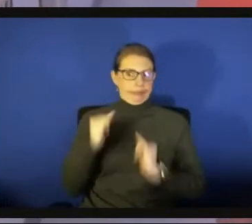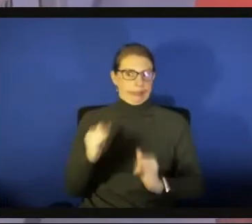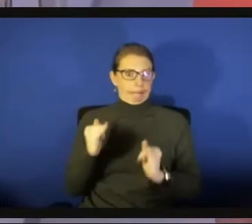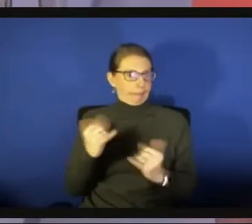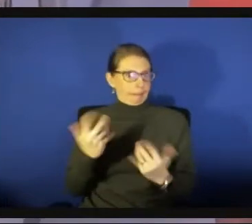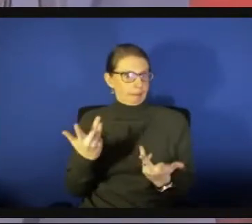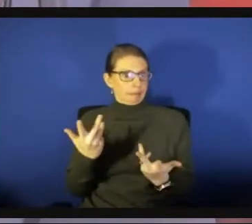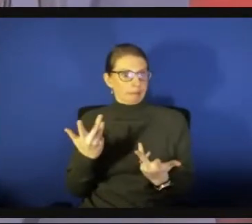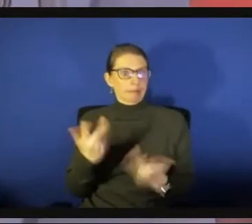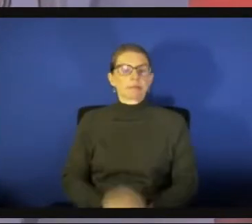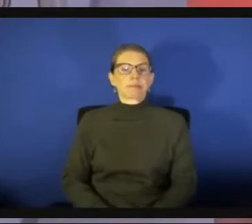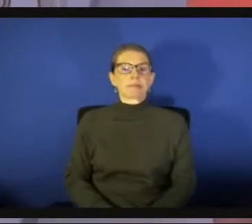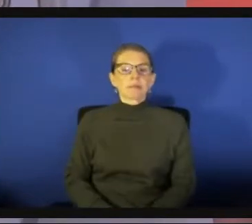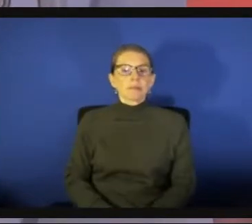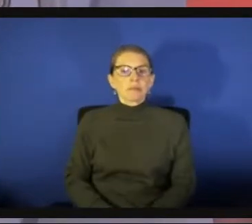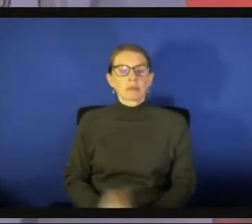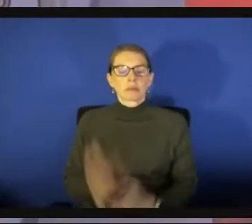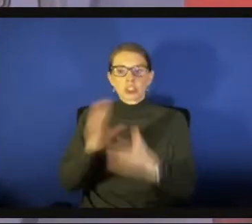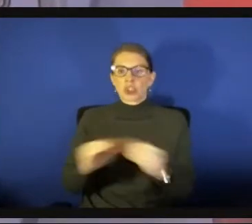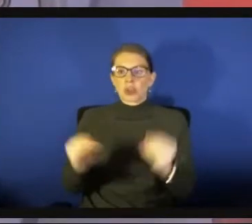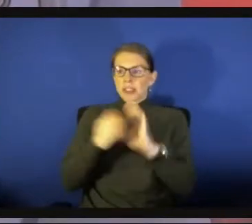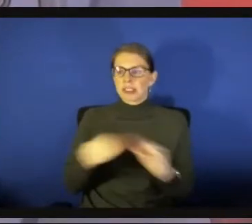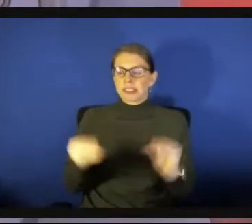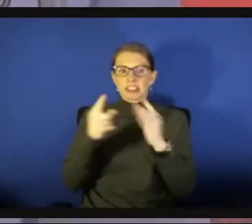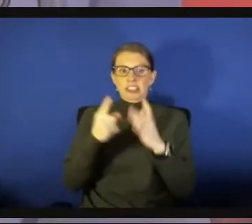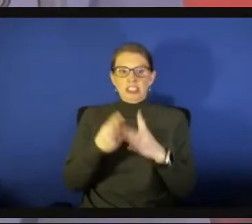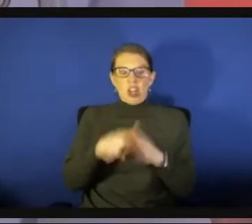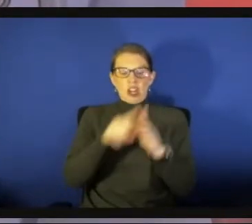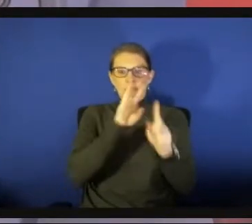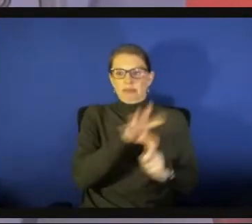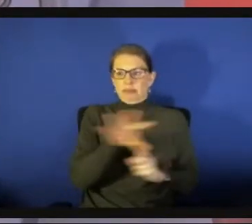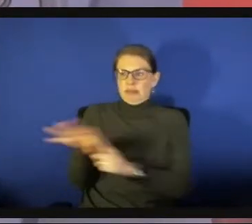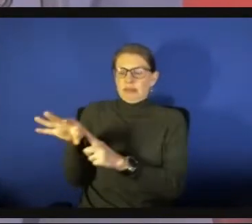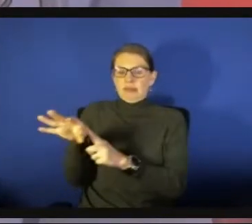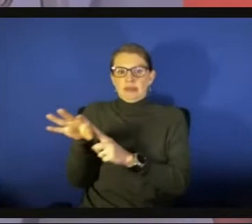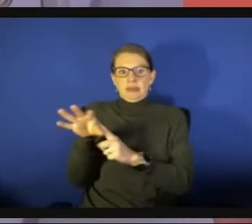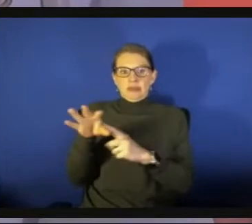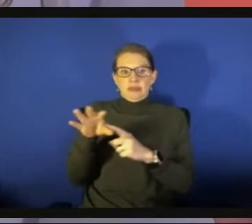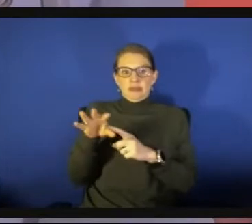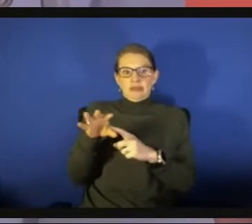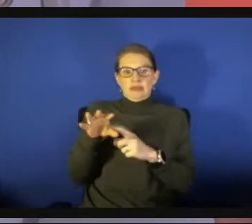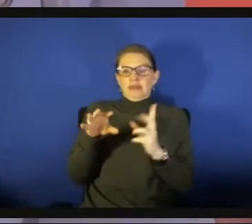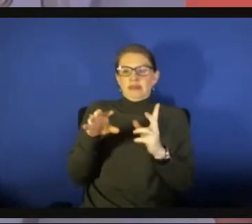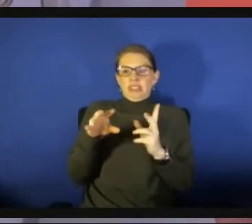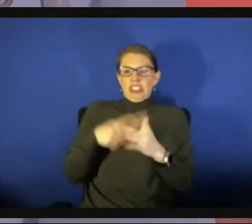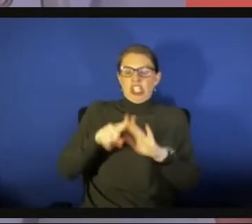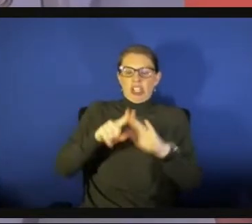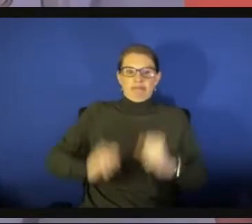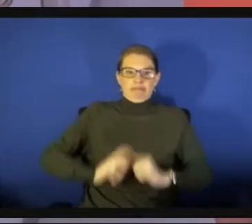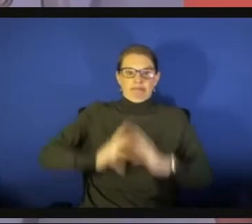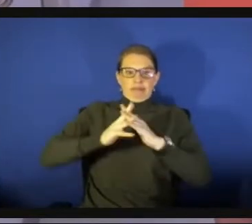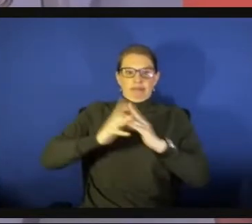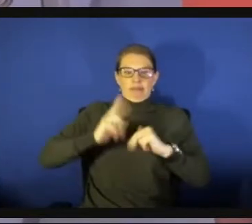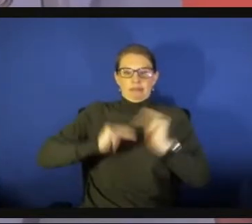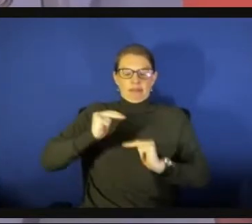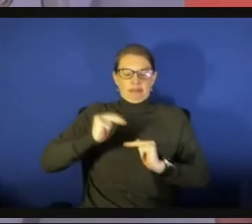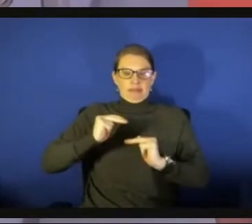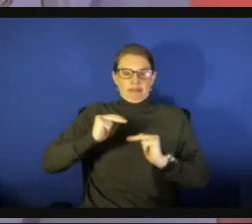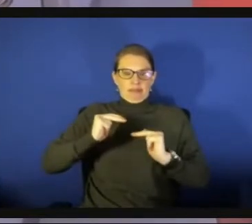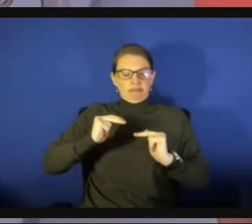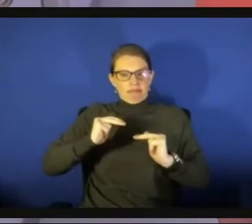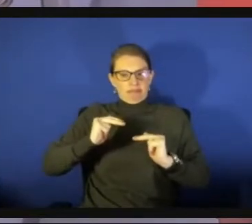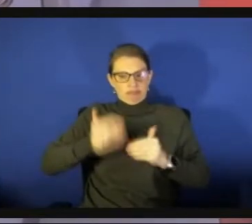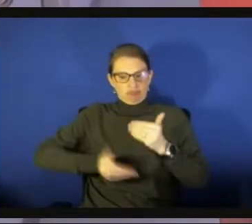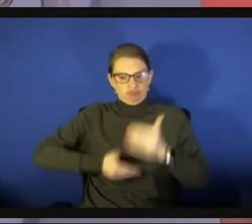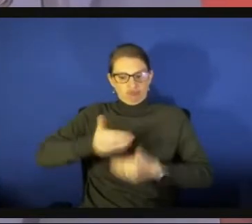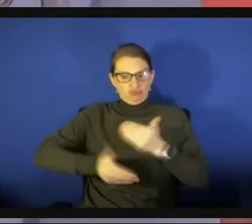sharing these stories with folks as we were watching the ground break and watching this beautiful facility come to life. And so I'm just really thrilled to be